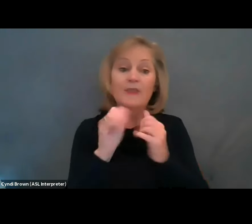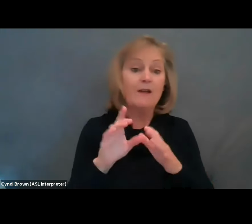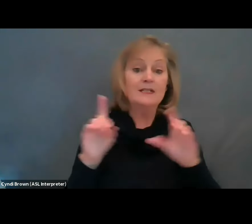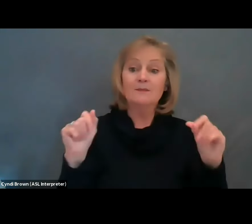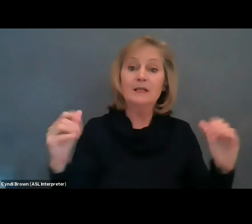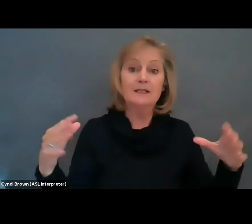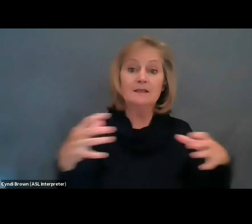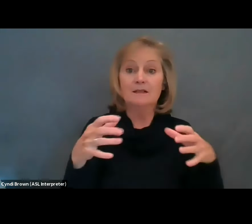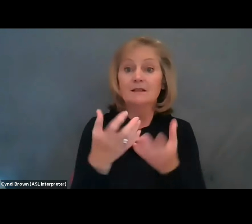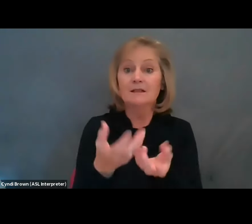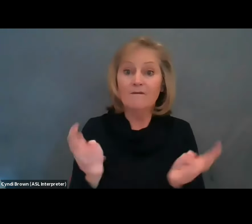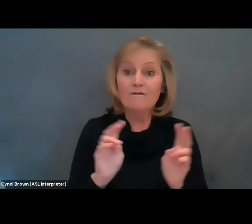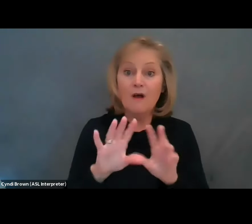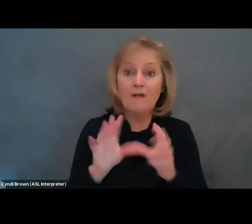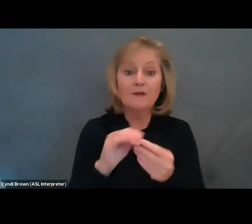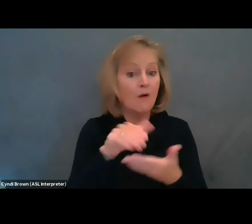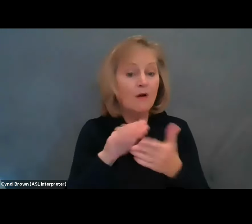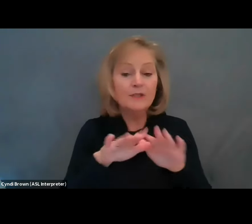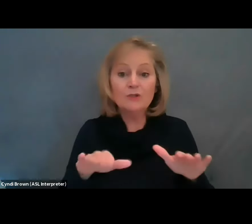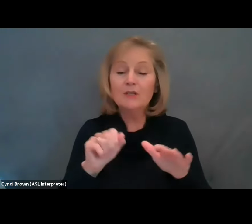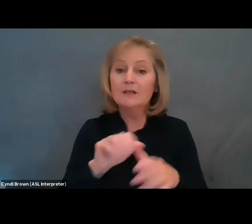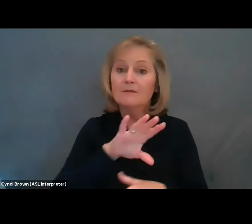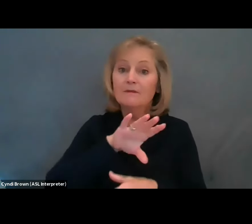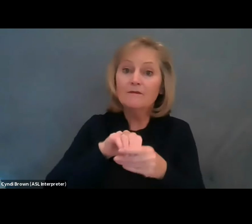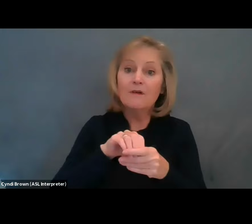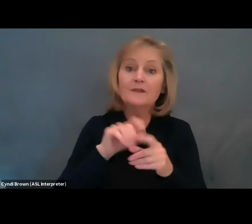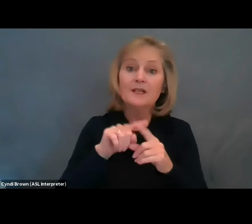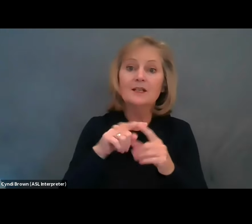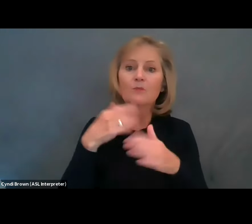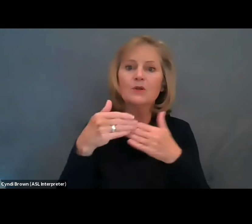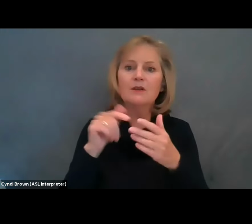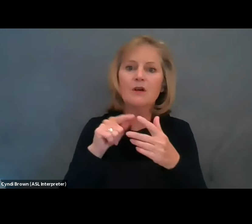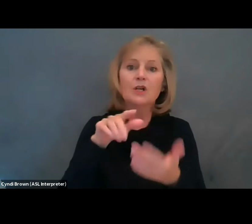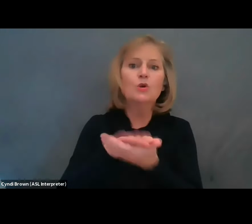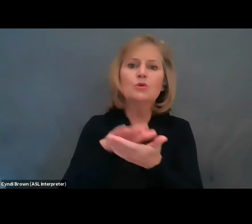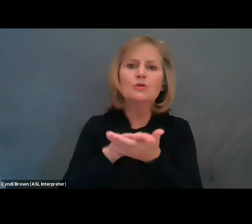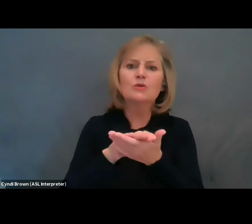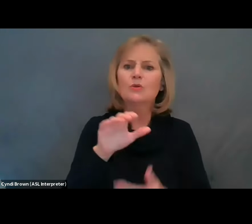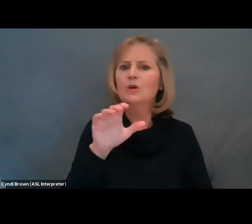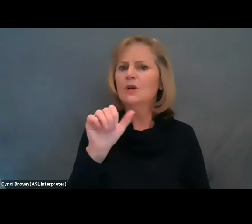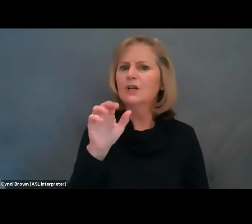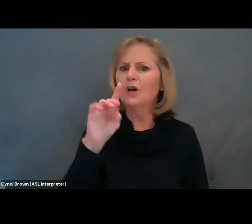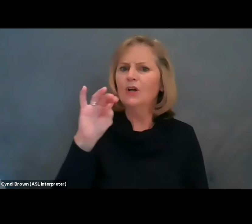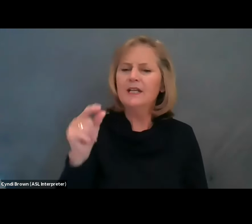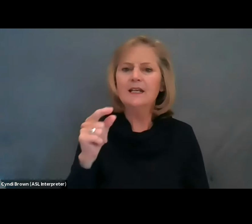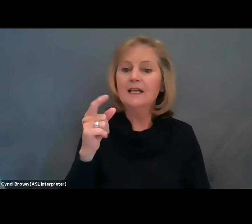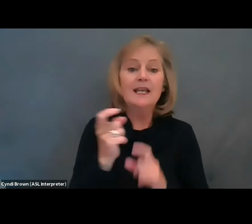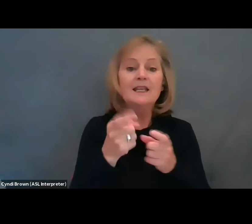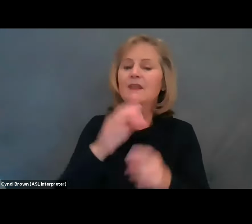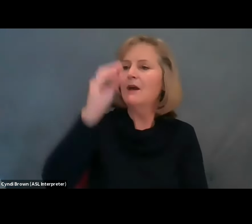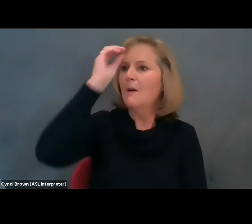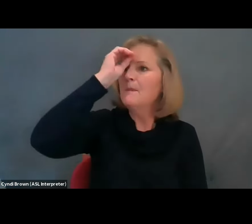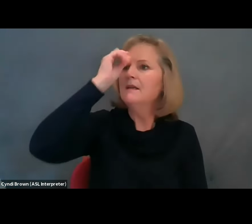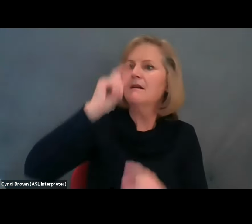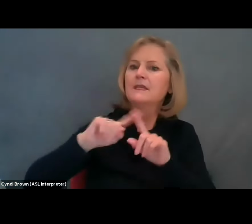involved in that. And all the children can also be involved in a process called scorecarding, which is kind of around giving their opinions on